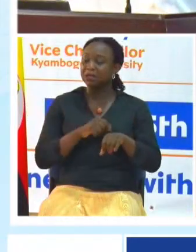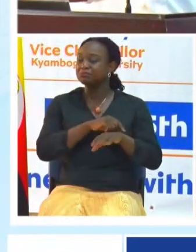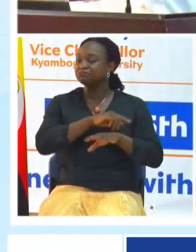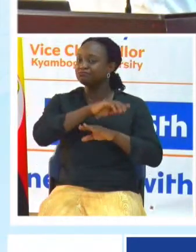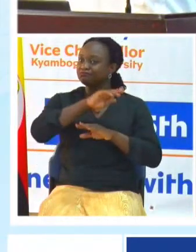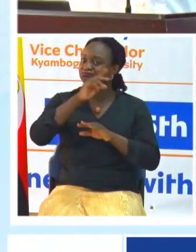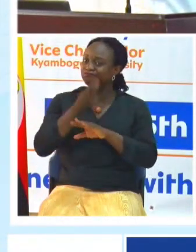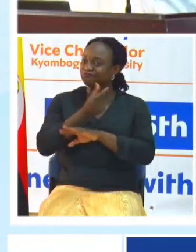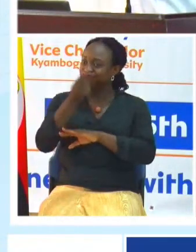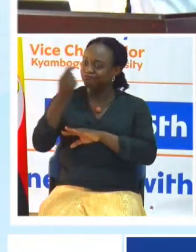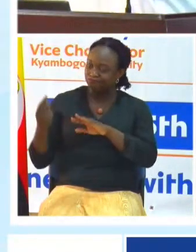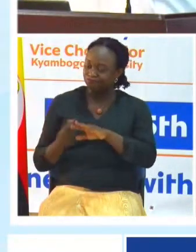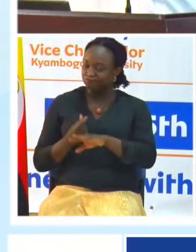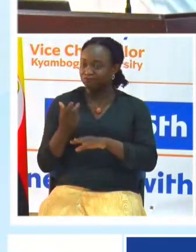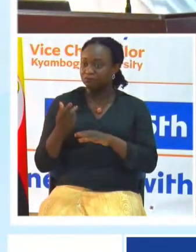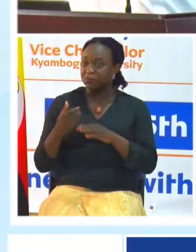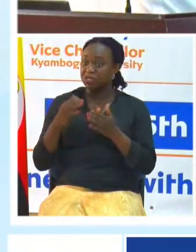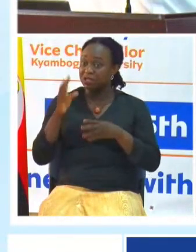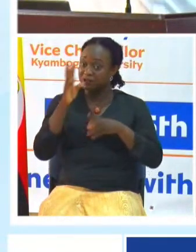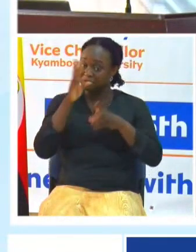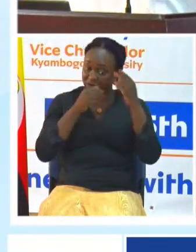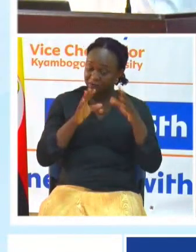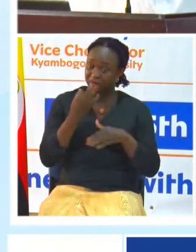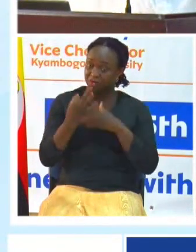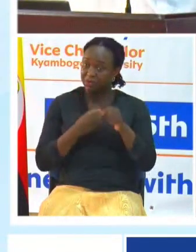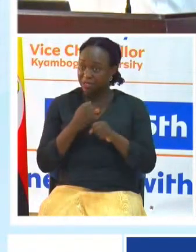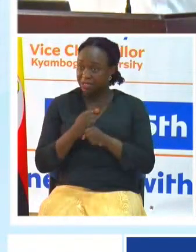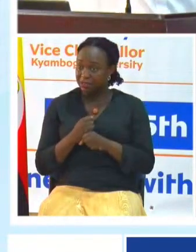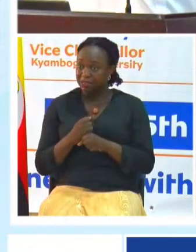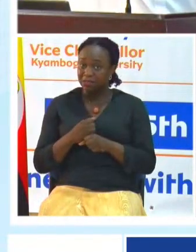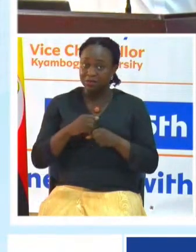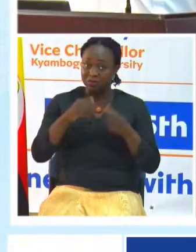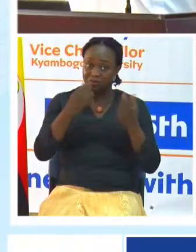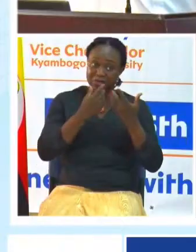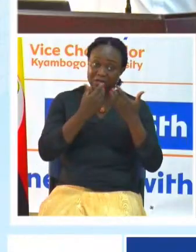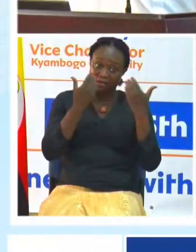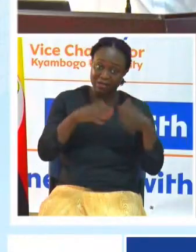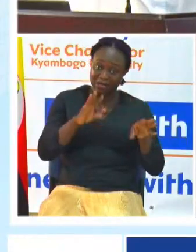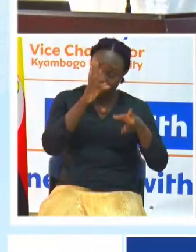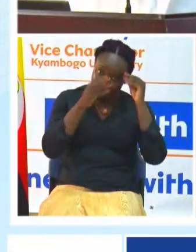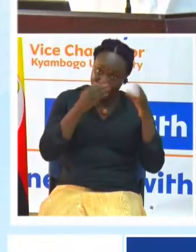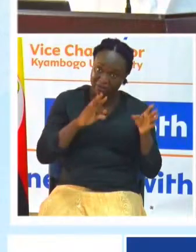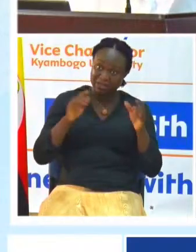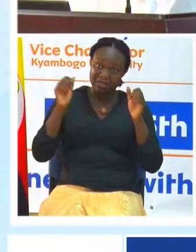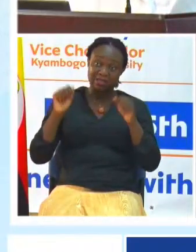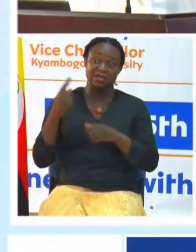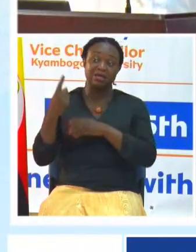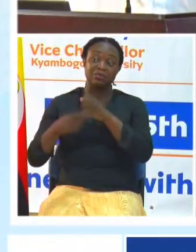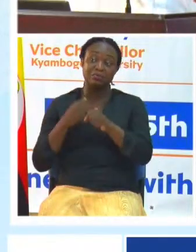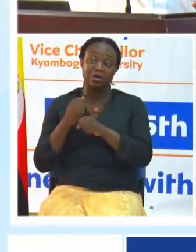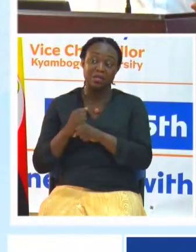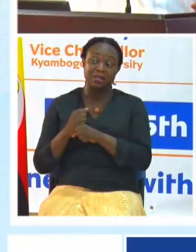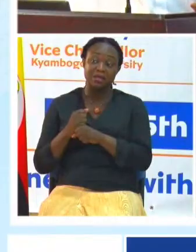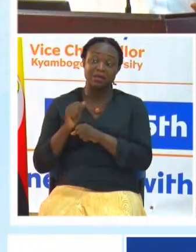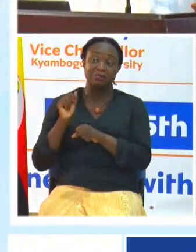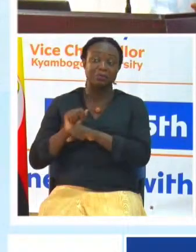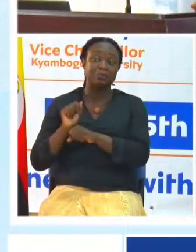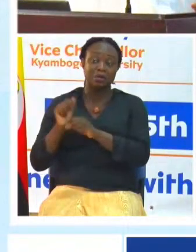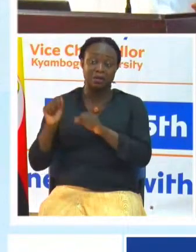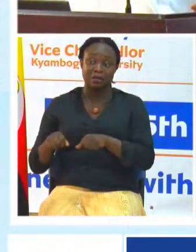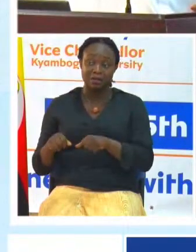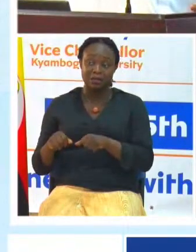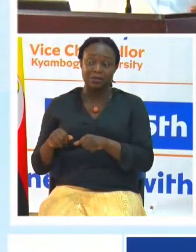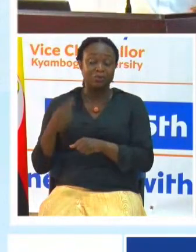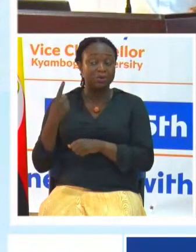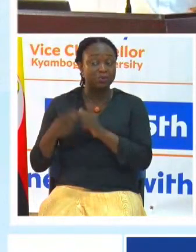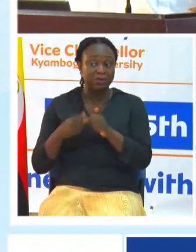in the United States for up to 3 years. Everyone who finishes in the United States, they are eligible for 1 year of OPT. But